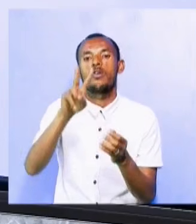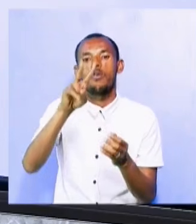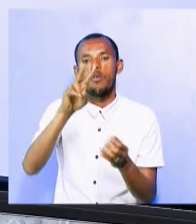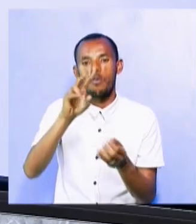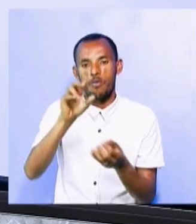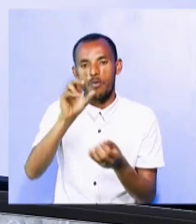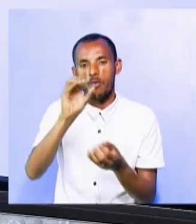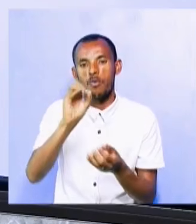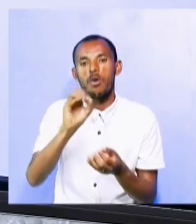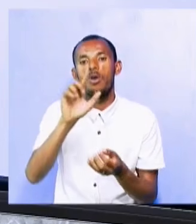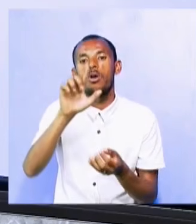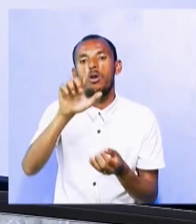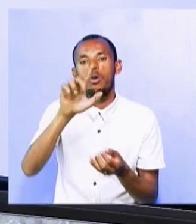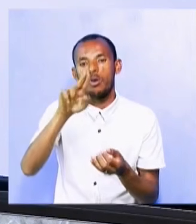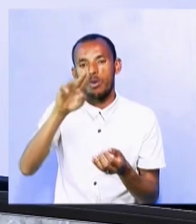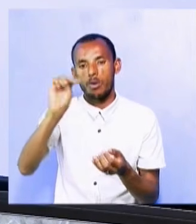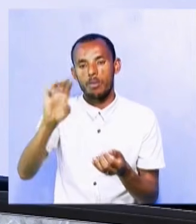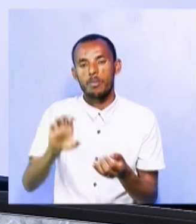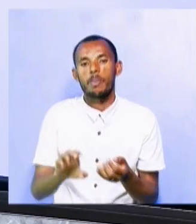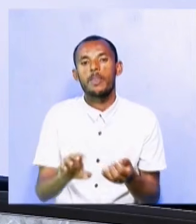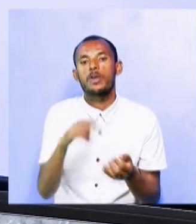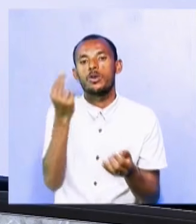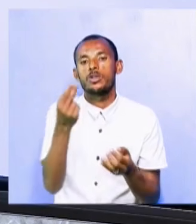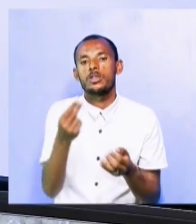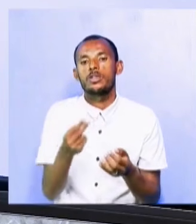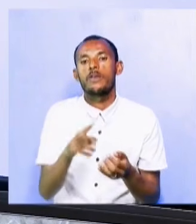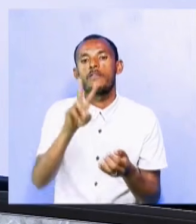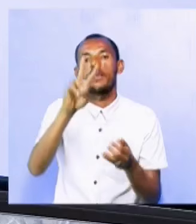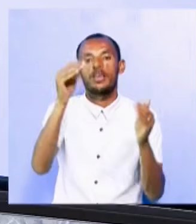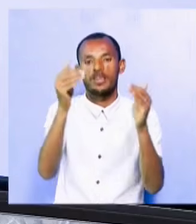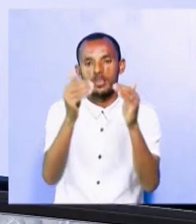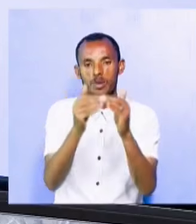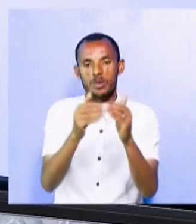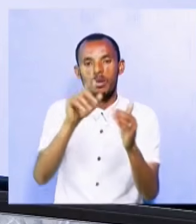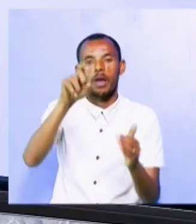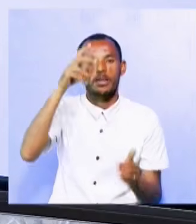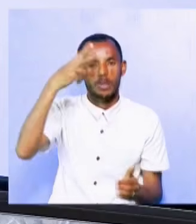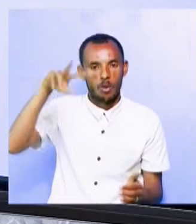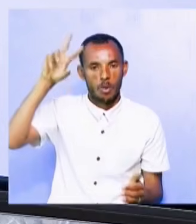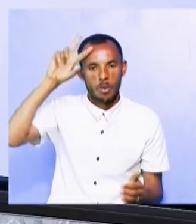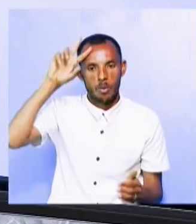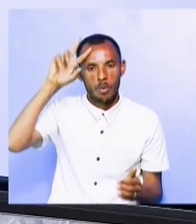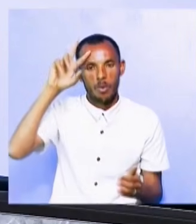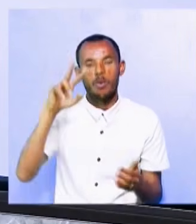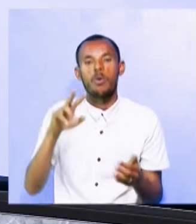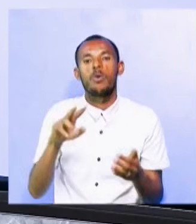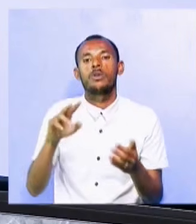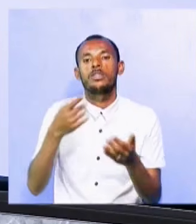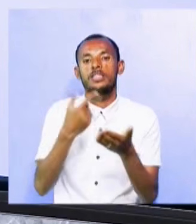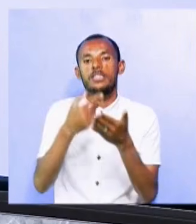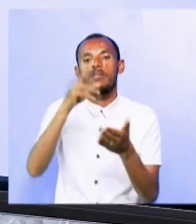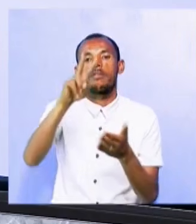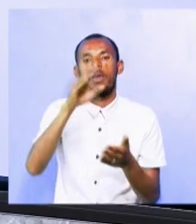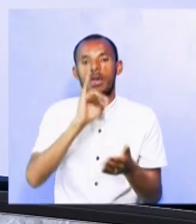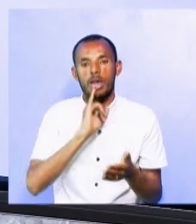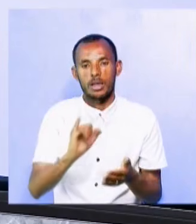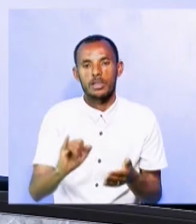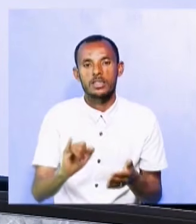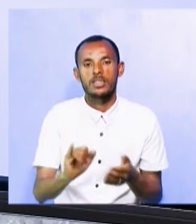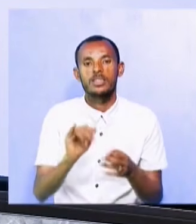cube, use the formula V is equals to x cubed, where this V is